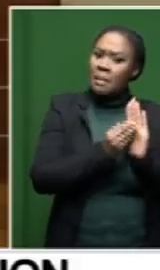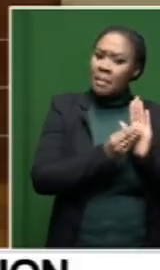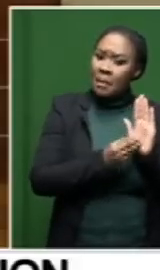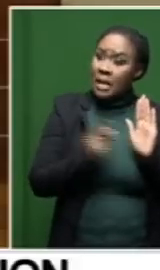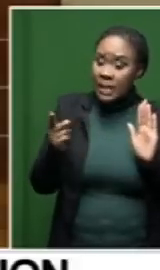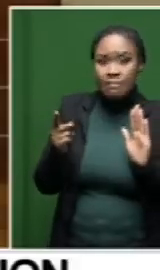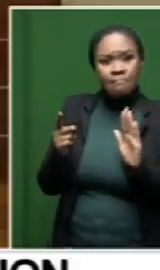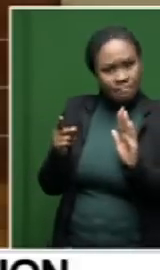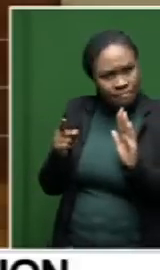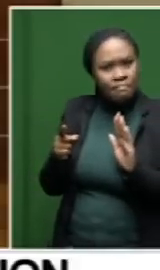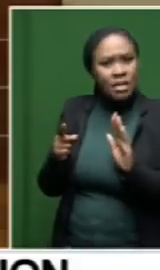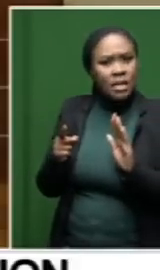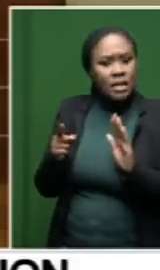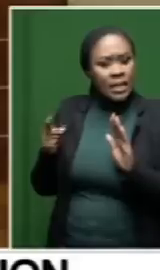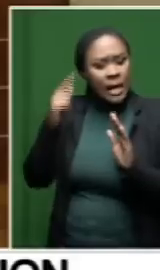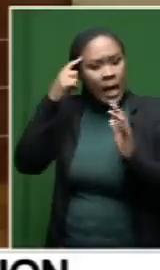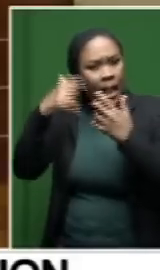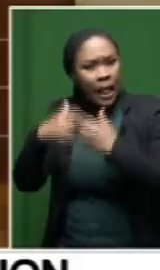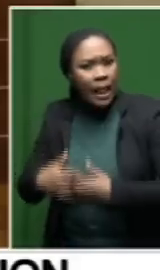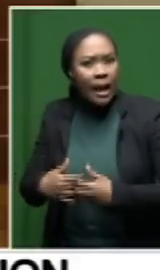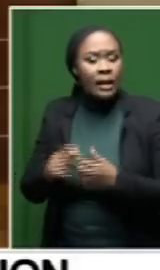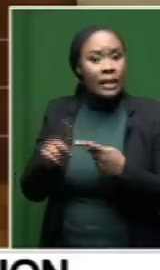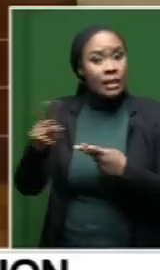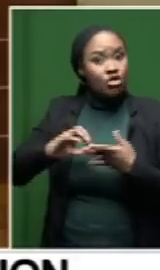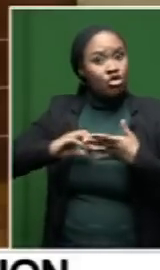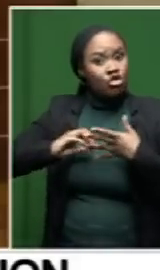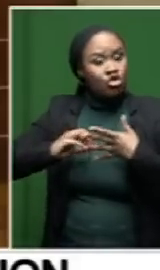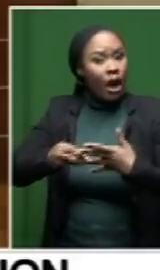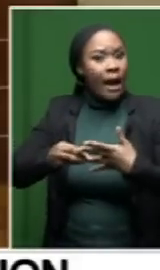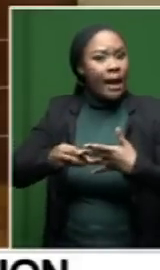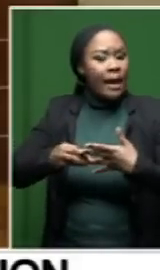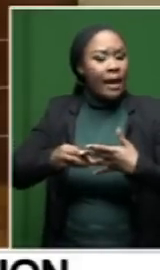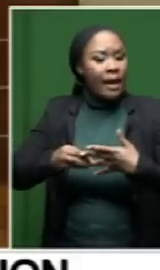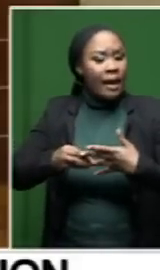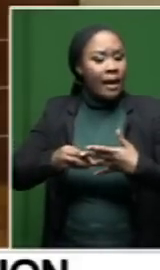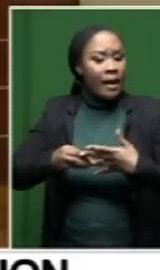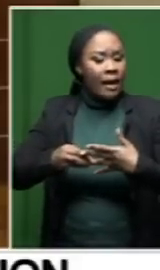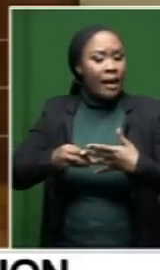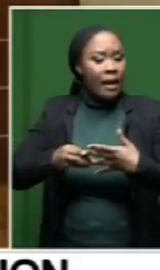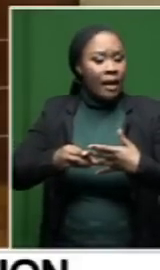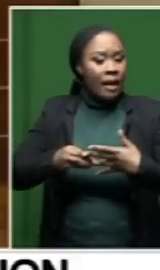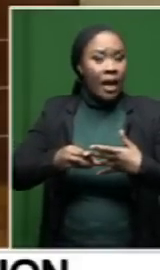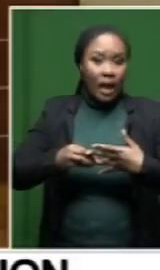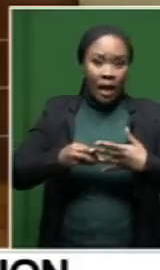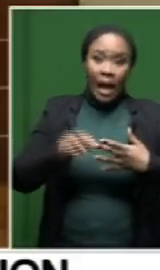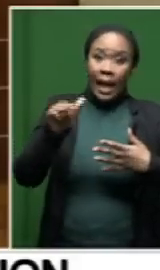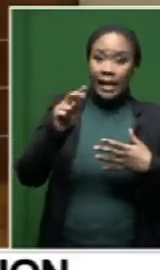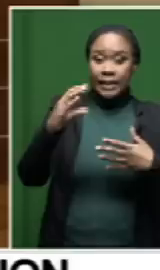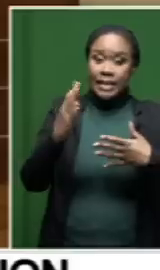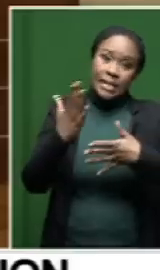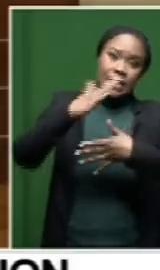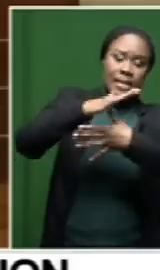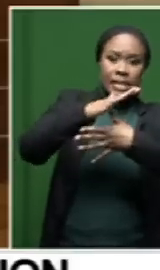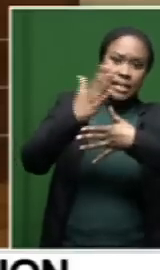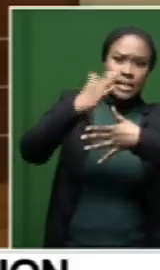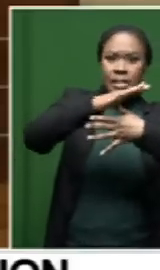that, someone who was calculating, someone who tried to put the party above everything, someone who tried